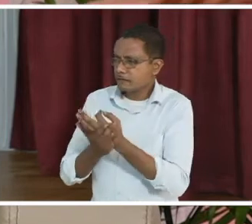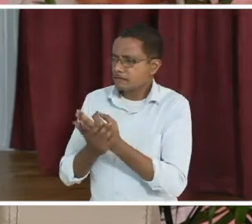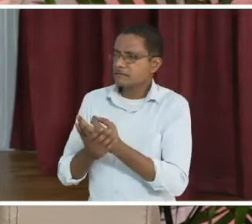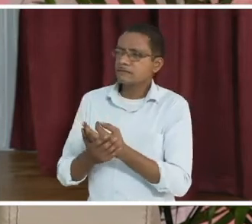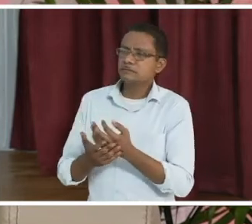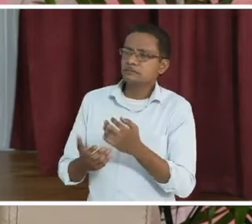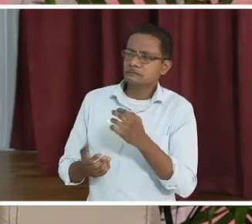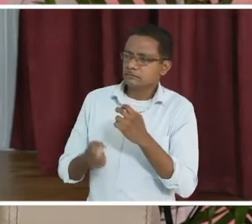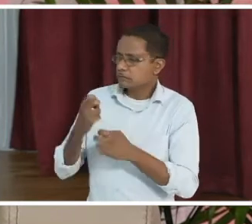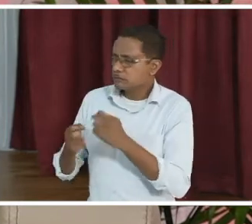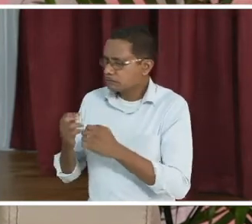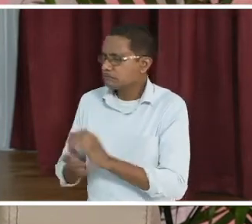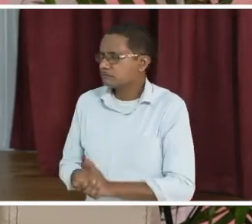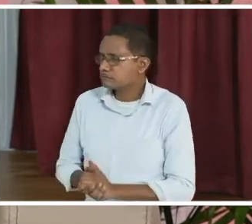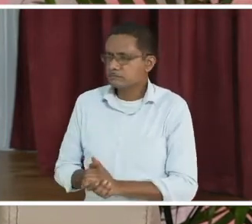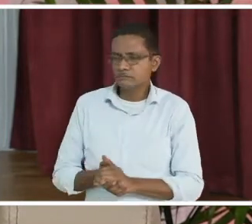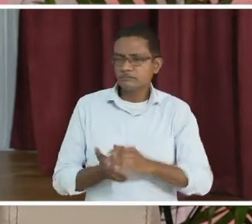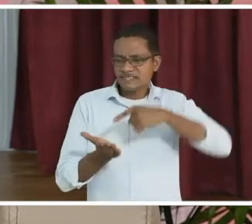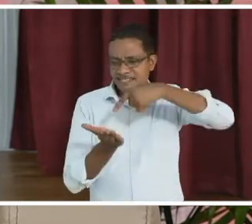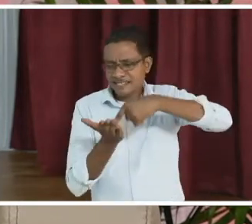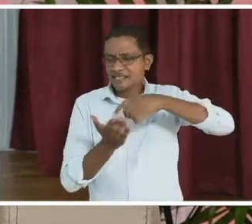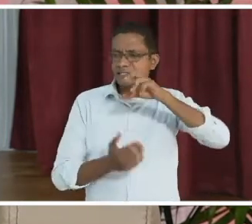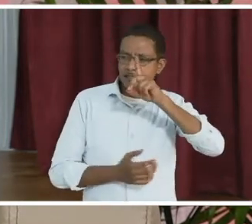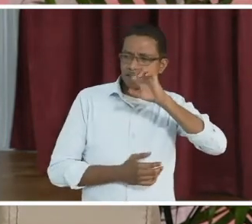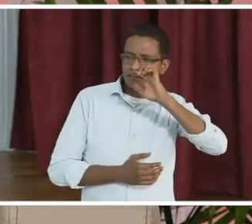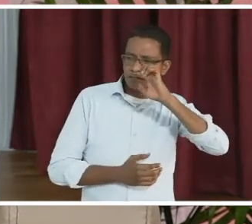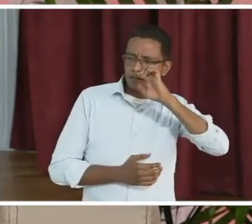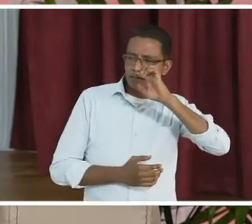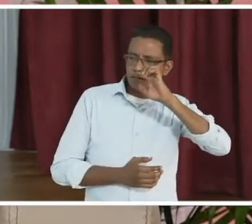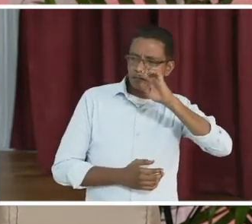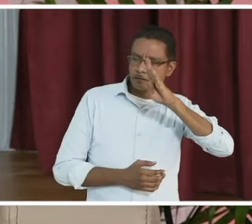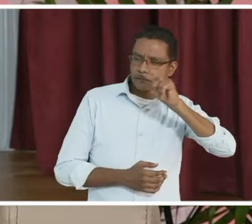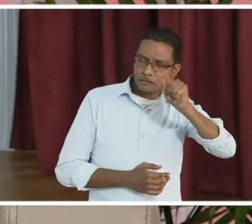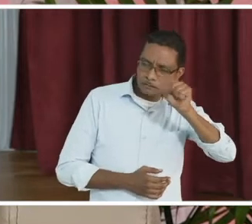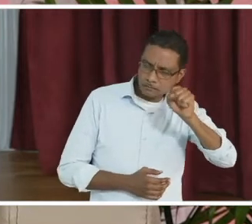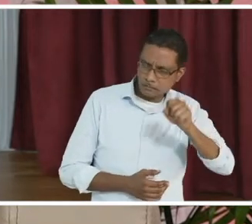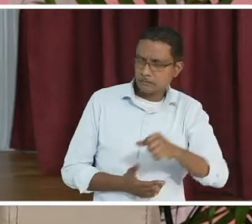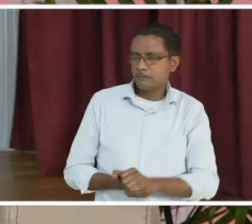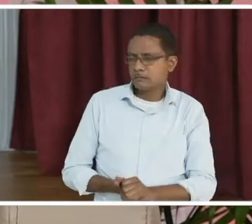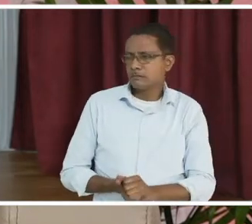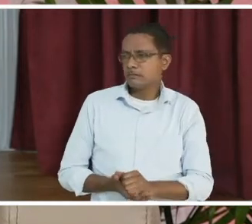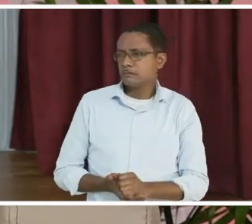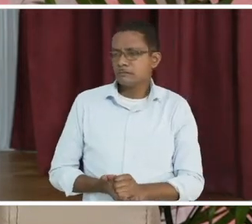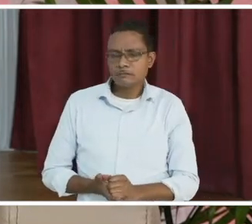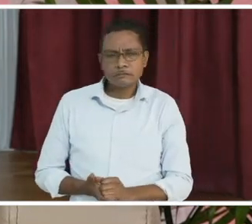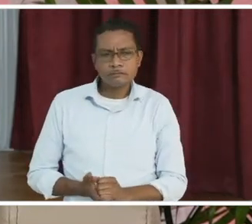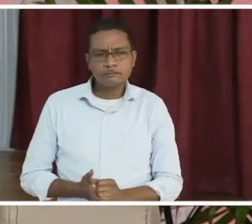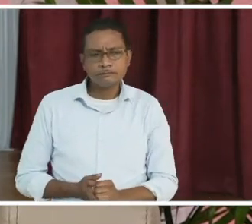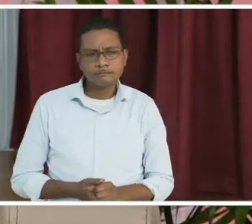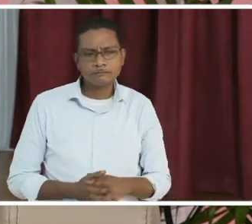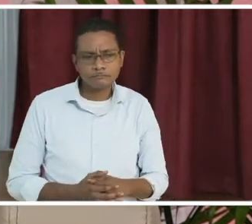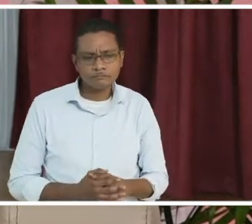loans, things that we will all know about in the financial world is one thing. But then the actual source of income, are there specifics